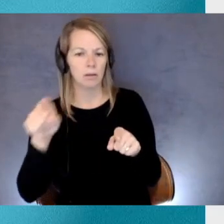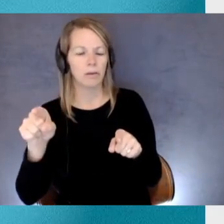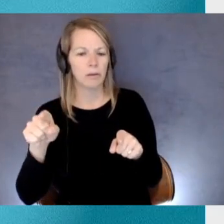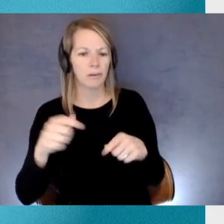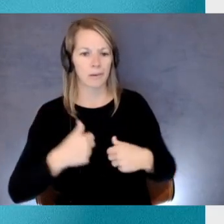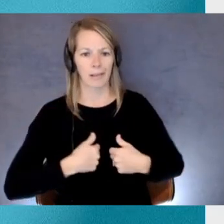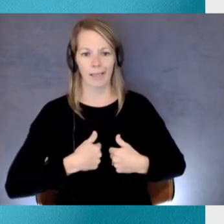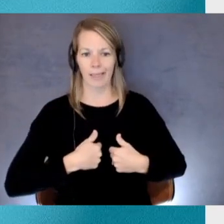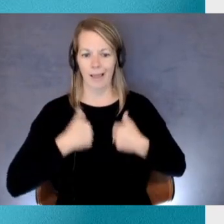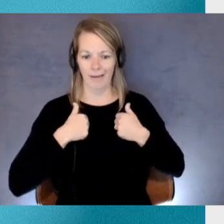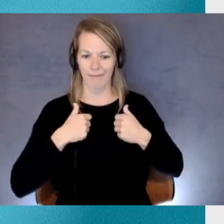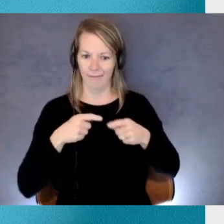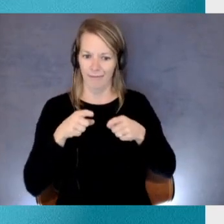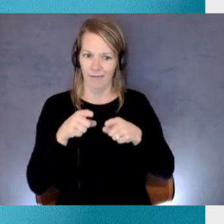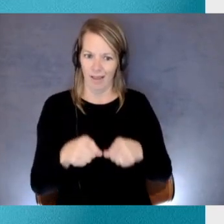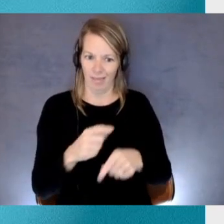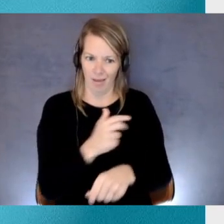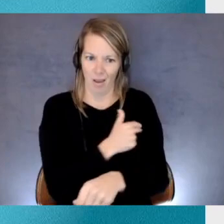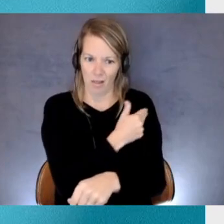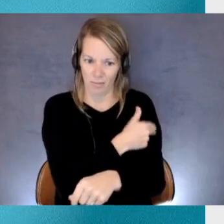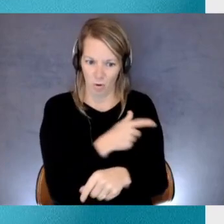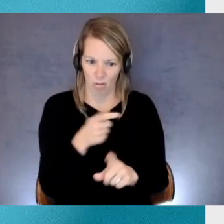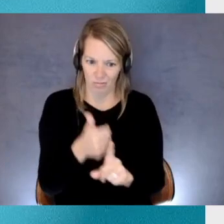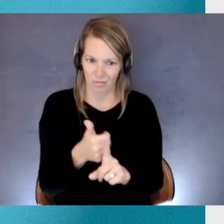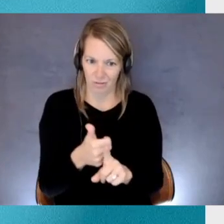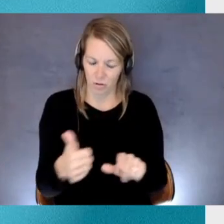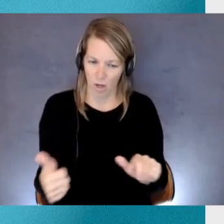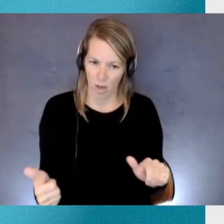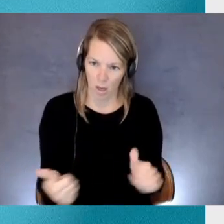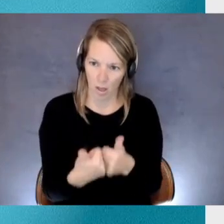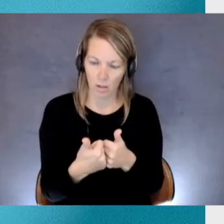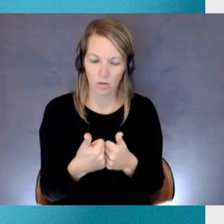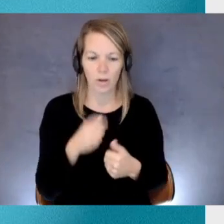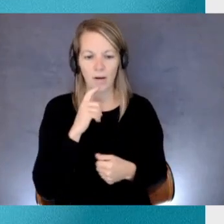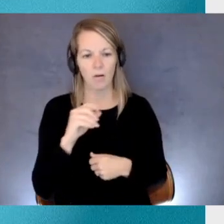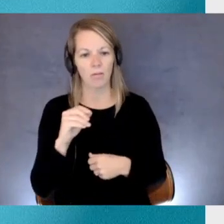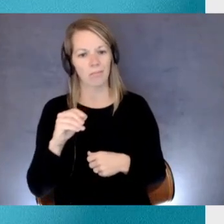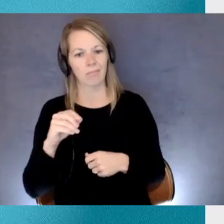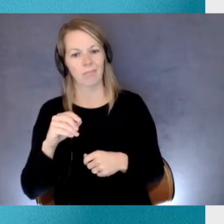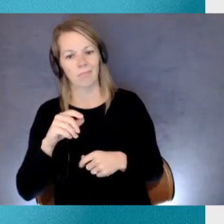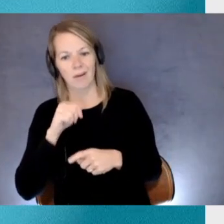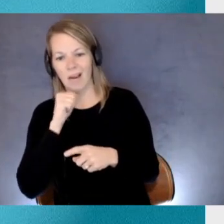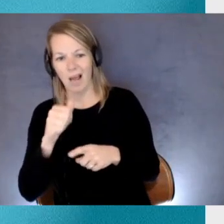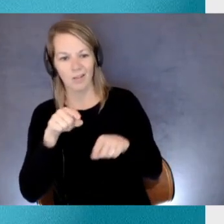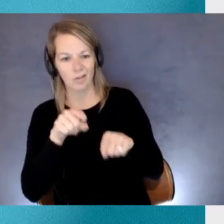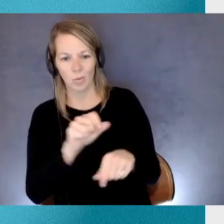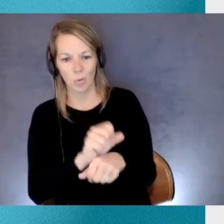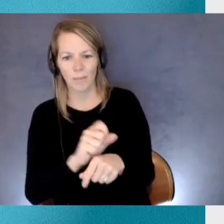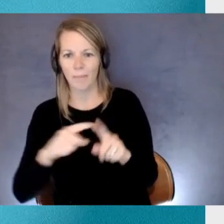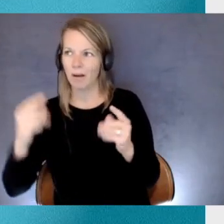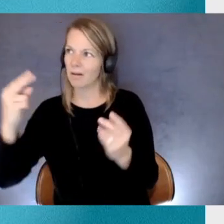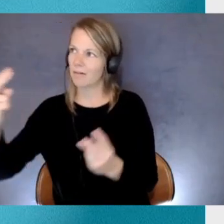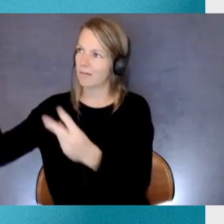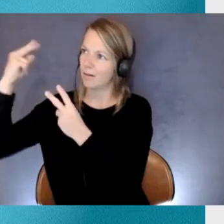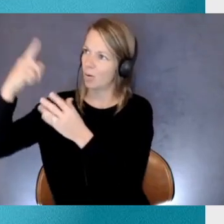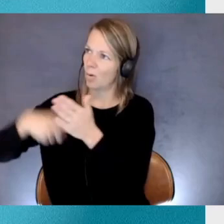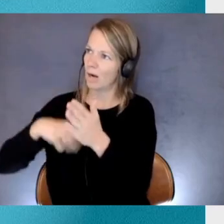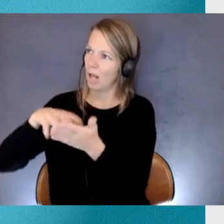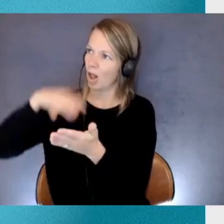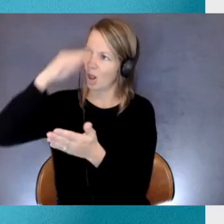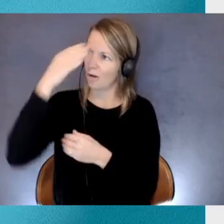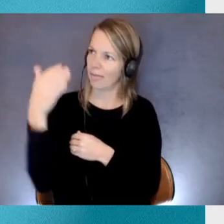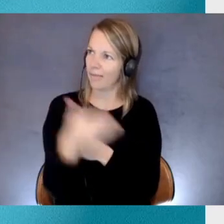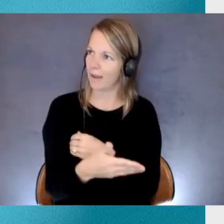on the unit where everything was really challenging, and off the unit where it wasn't, but I still wanted to reflect on what did I learn in that place and in that